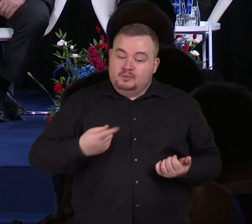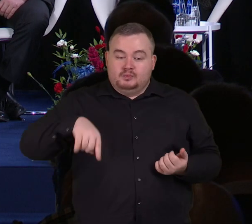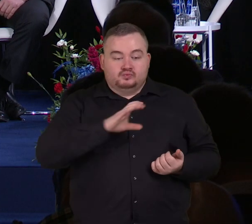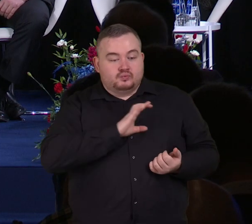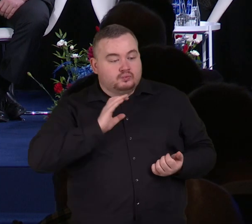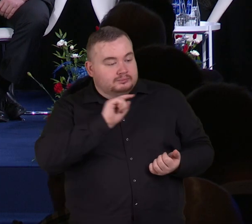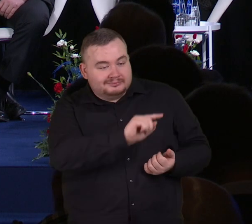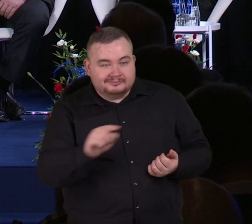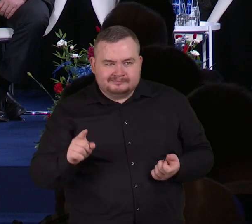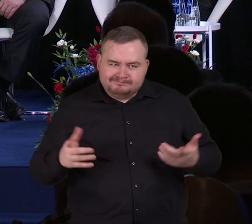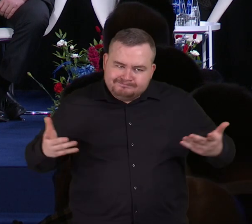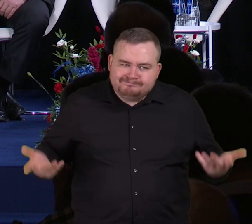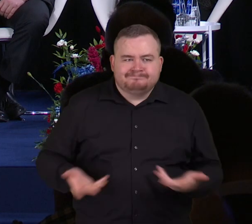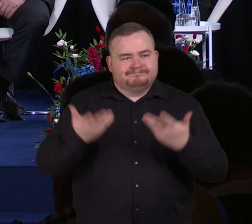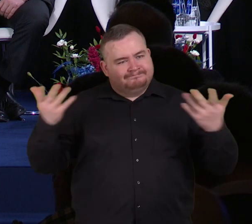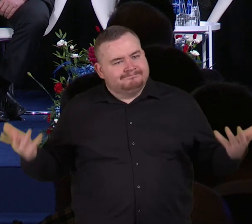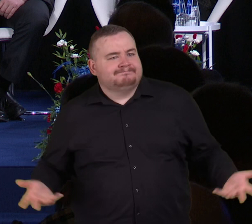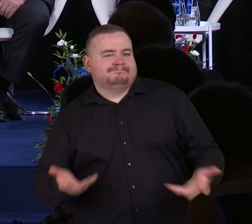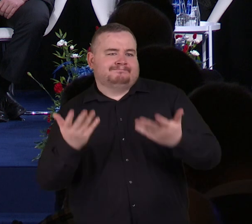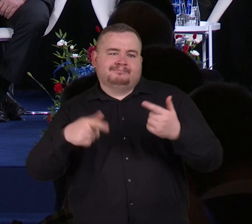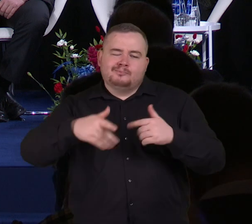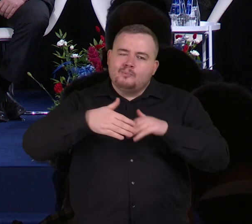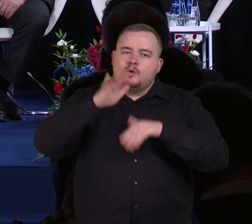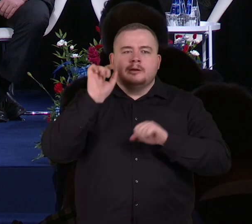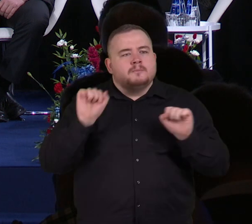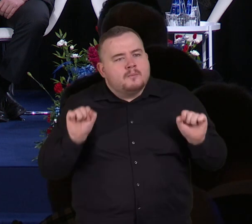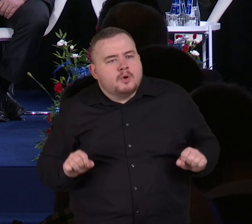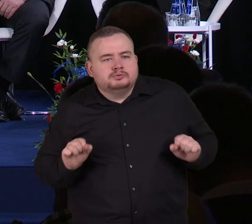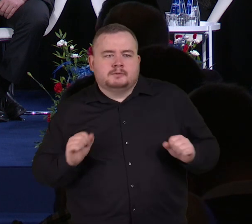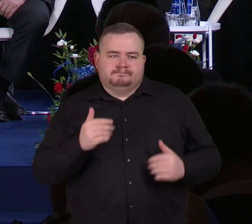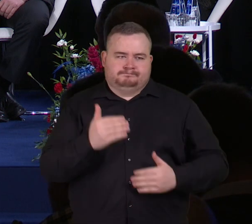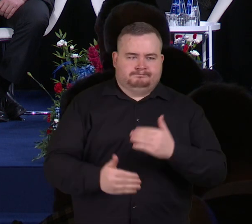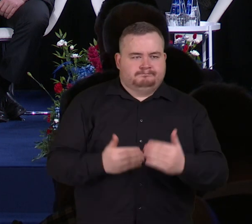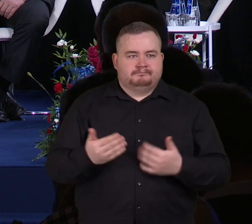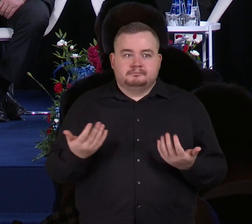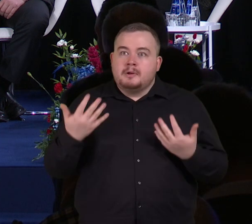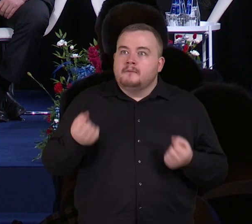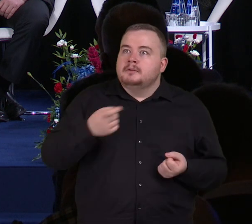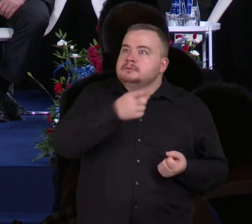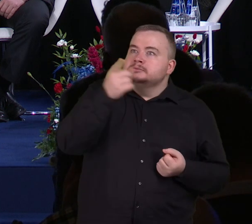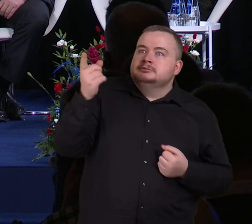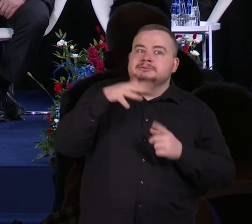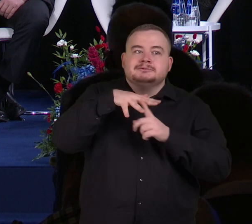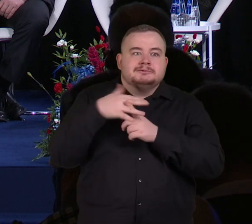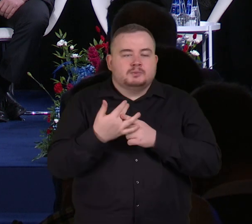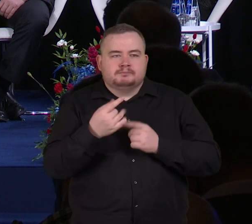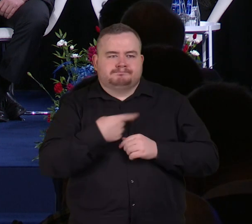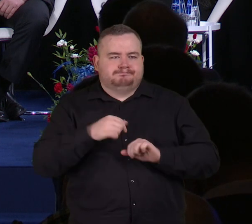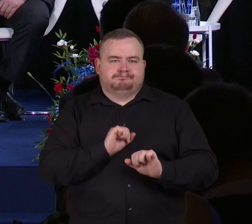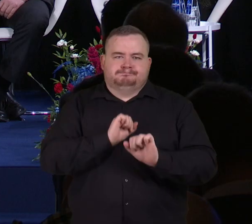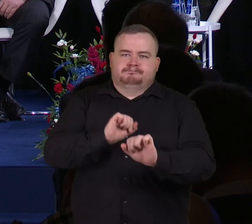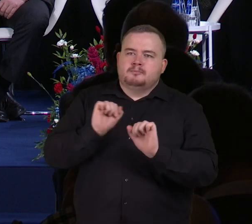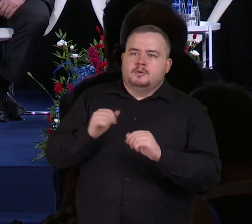their resilience to these phenomena, and to assist them in